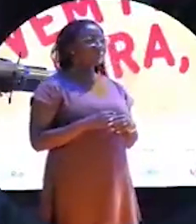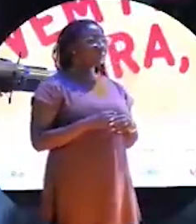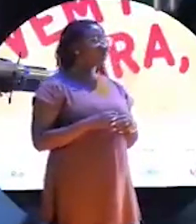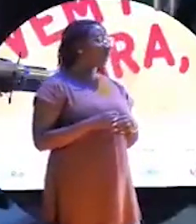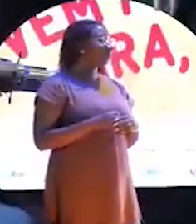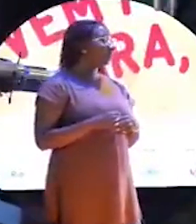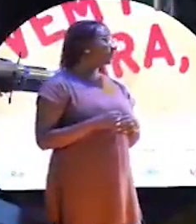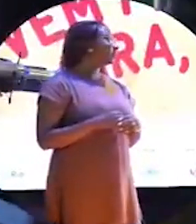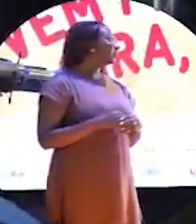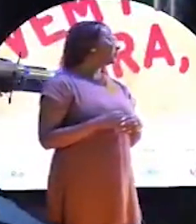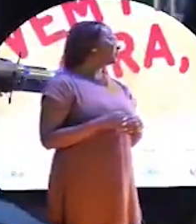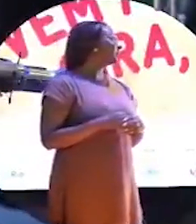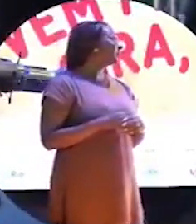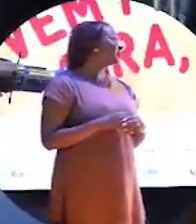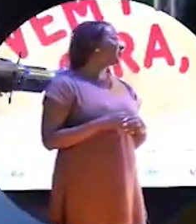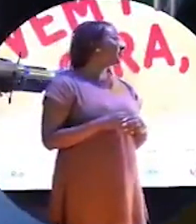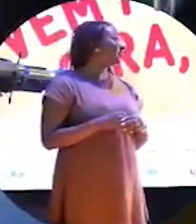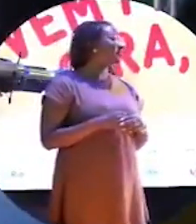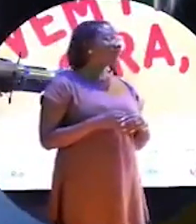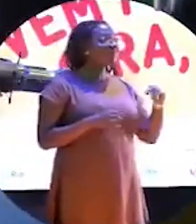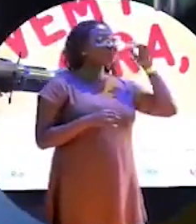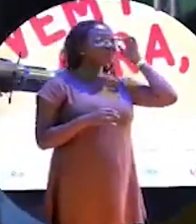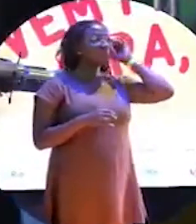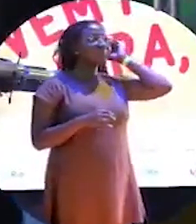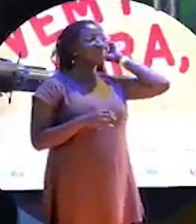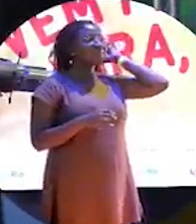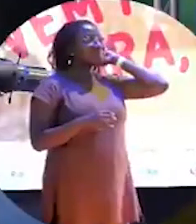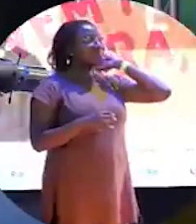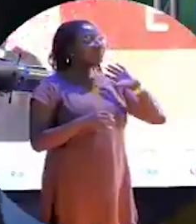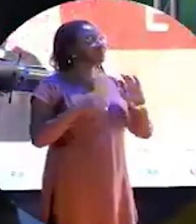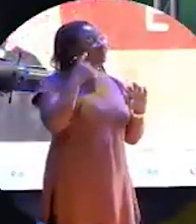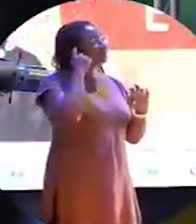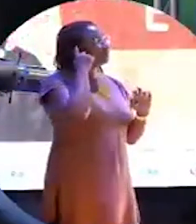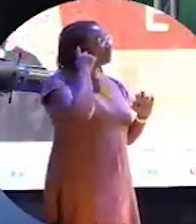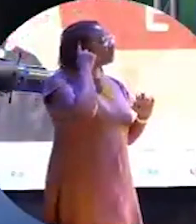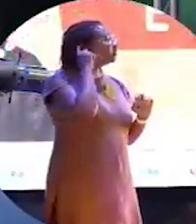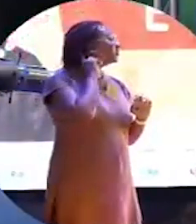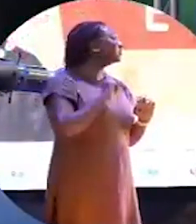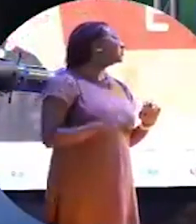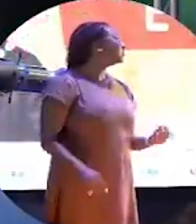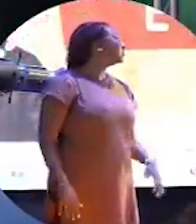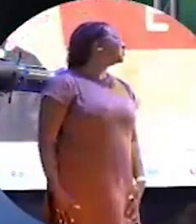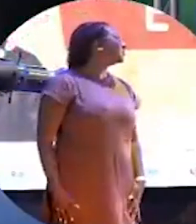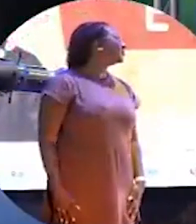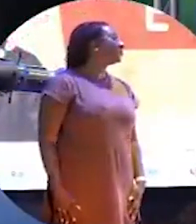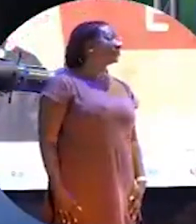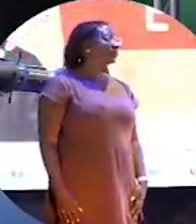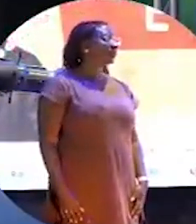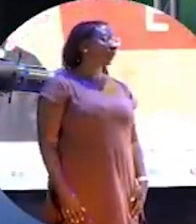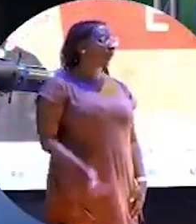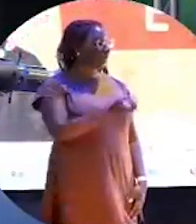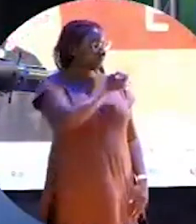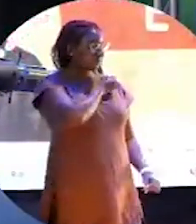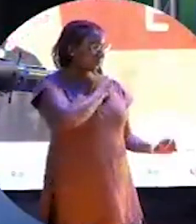novo Mundial! Whoa! As fire poke check and ride the force back like time! Jurado! Notas!